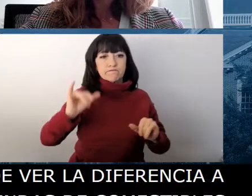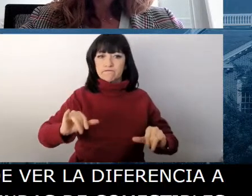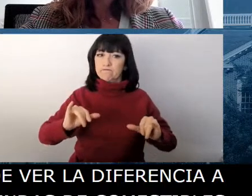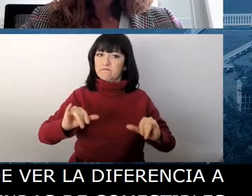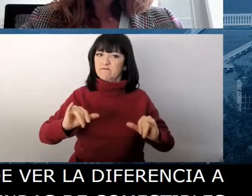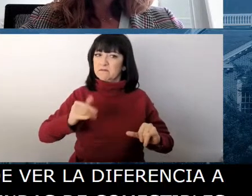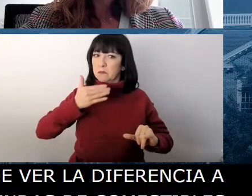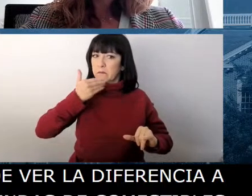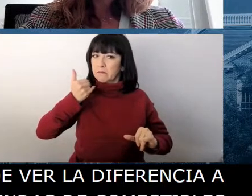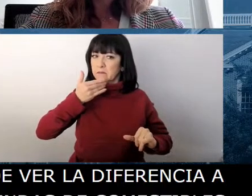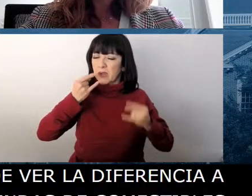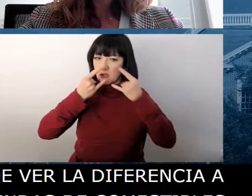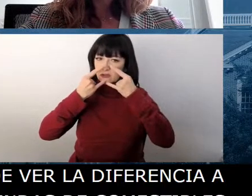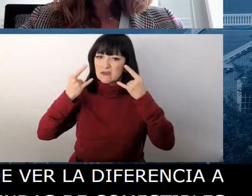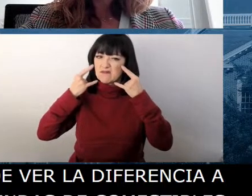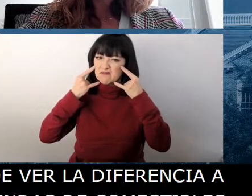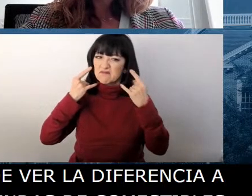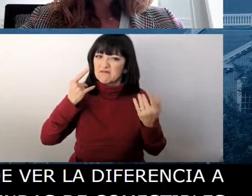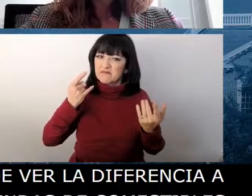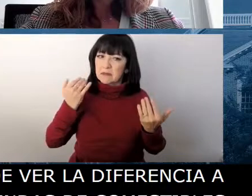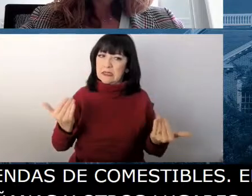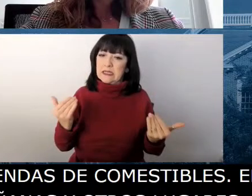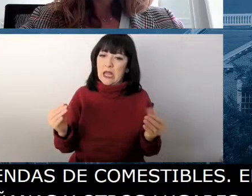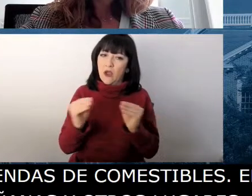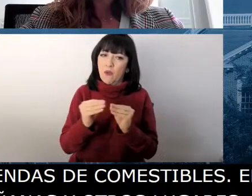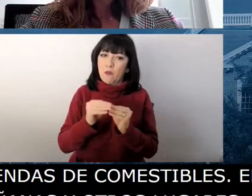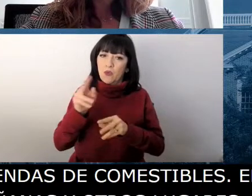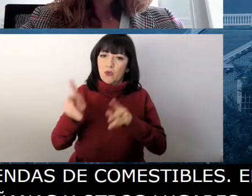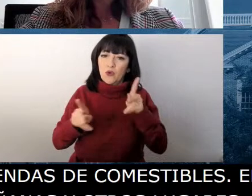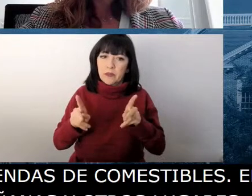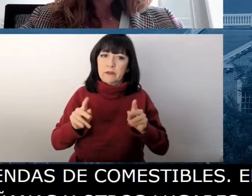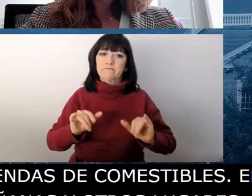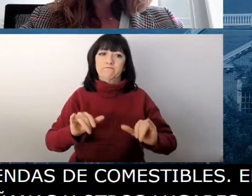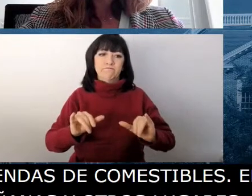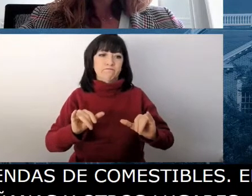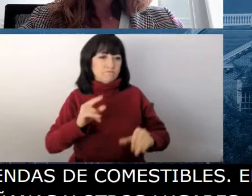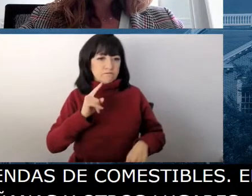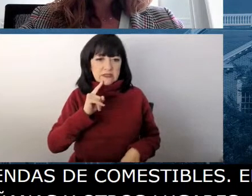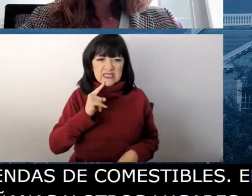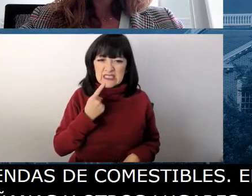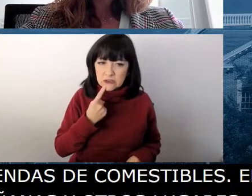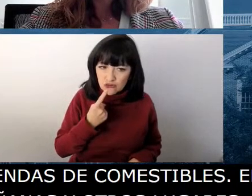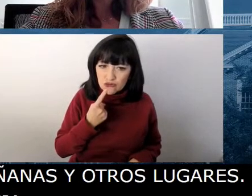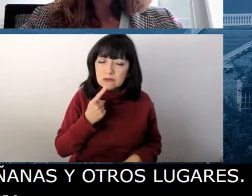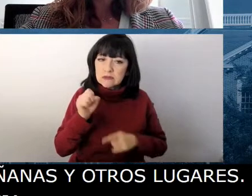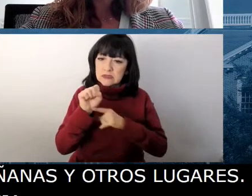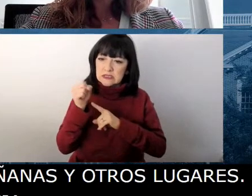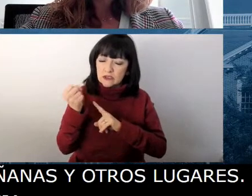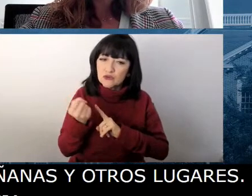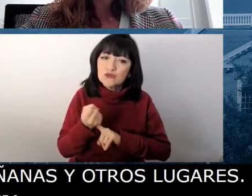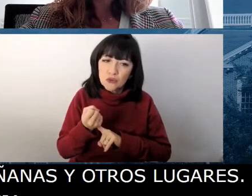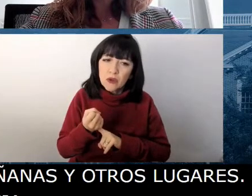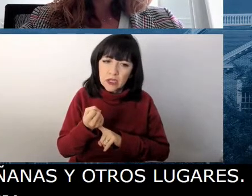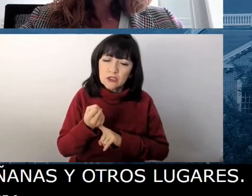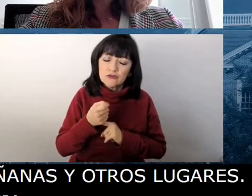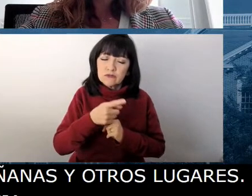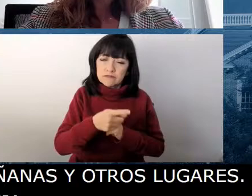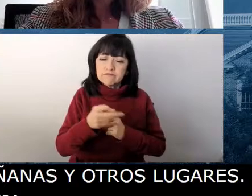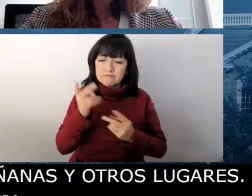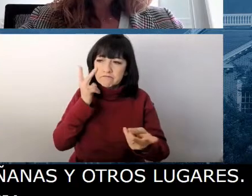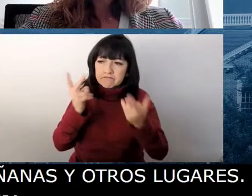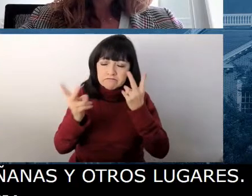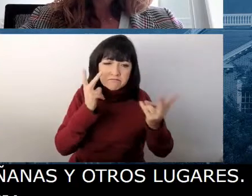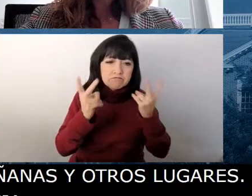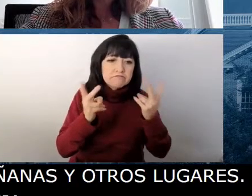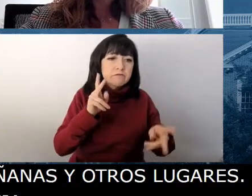this is a serious situation. People are seeing that in their own households and communities as people test positive.